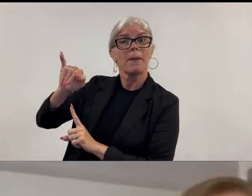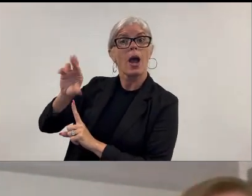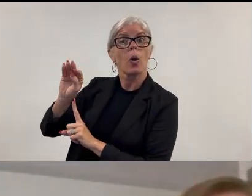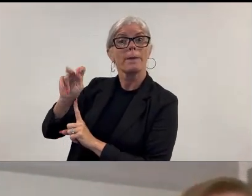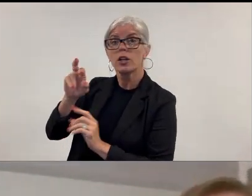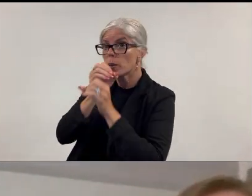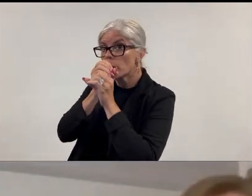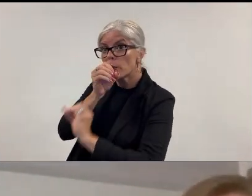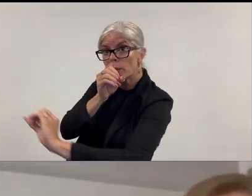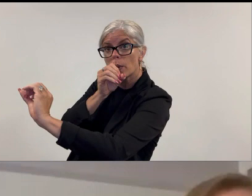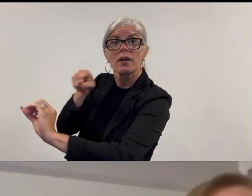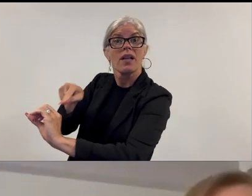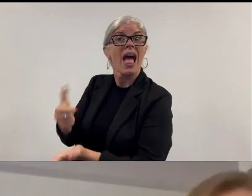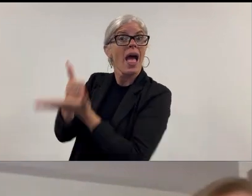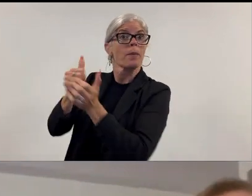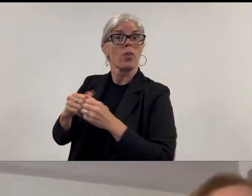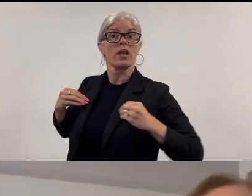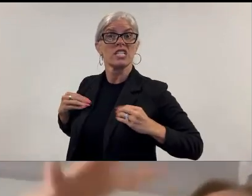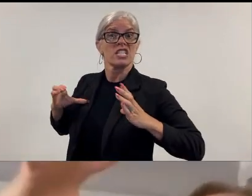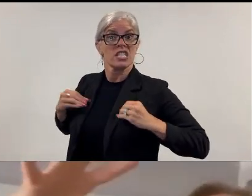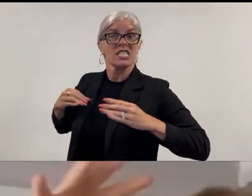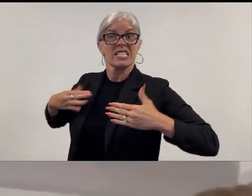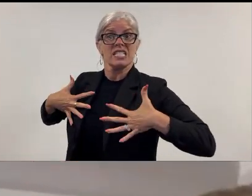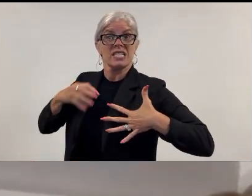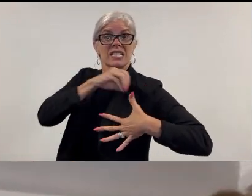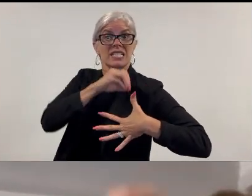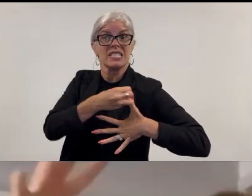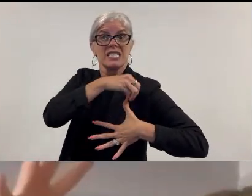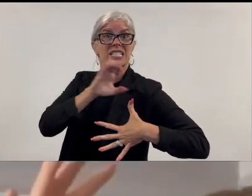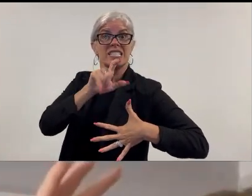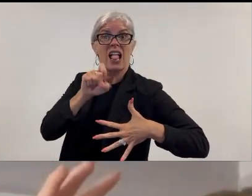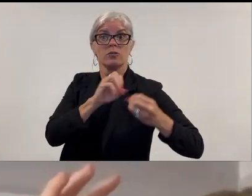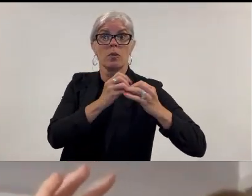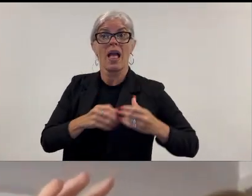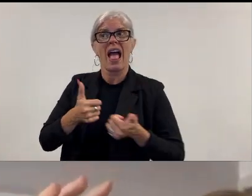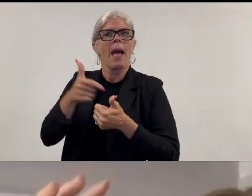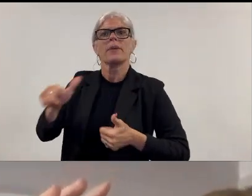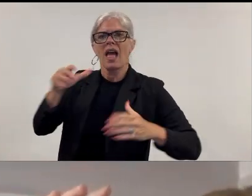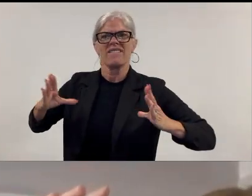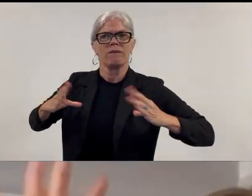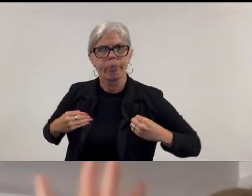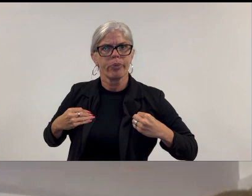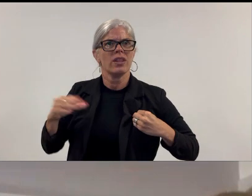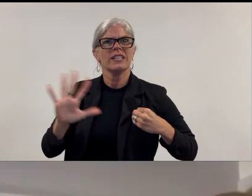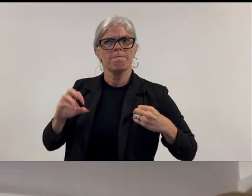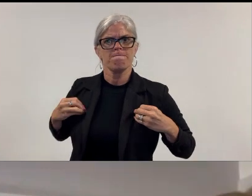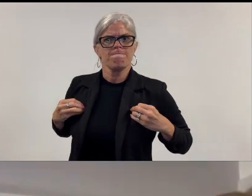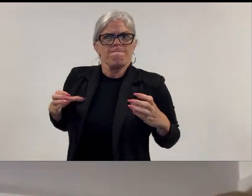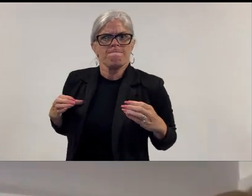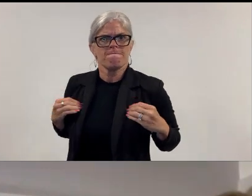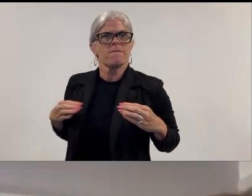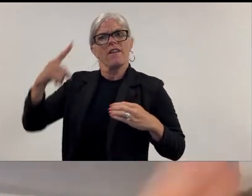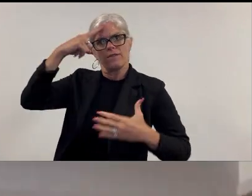the internet. You can use the incentive spirometer, which increases the ability of the lung cell to expand, so it doesn't